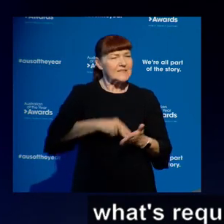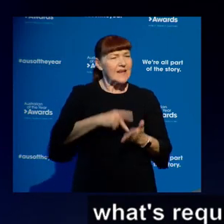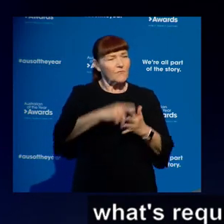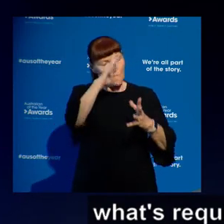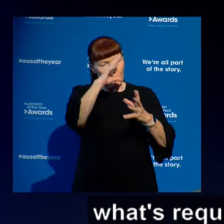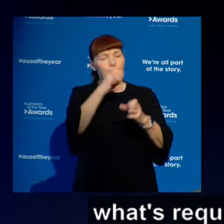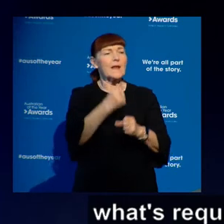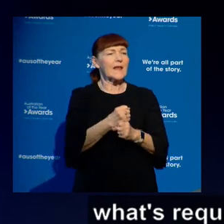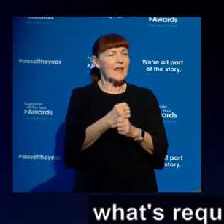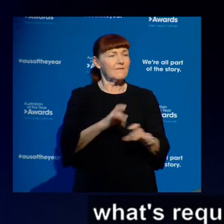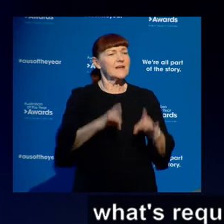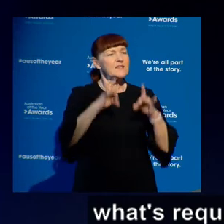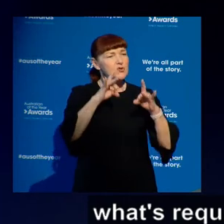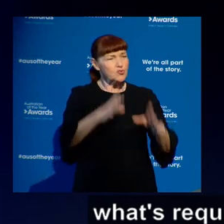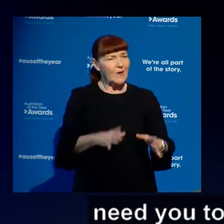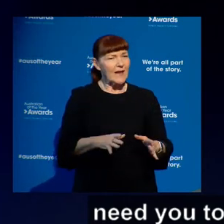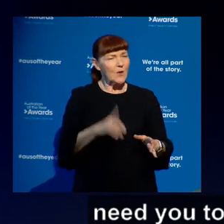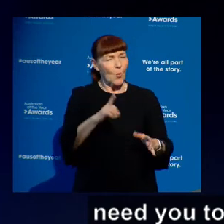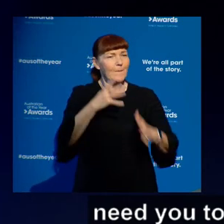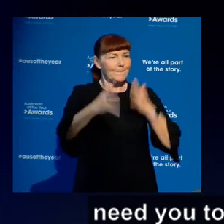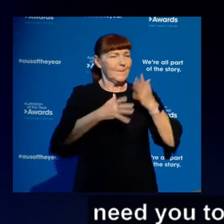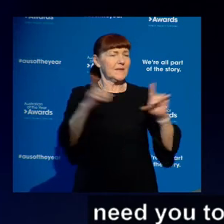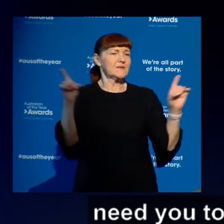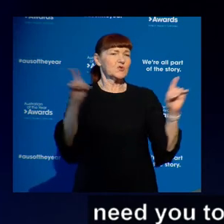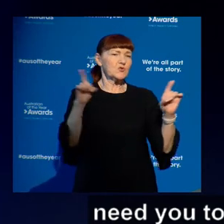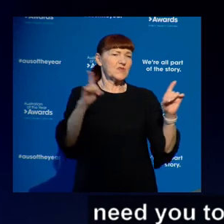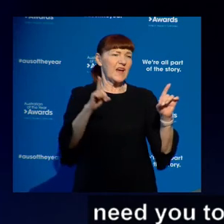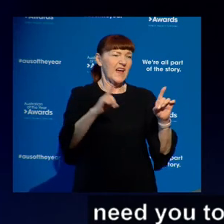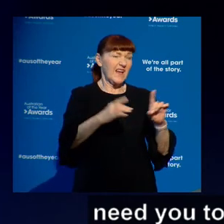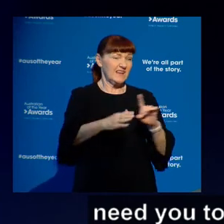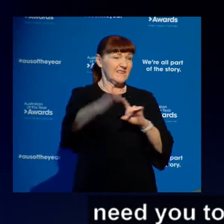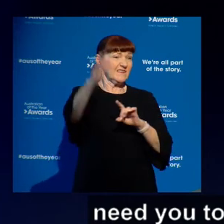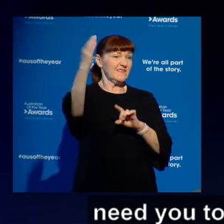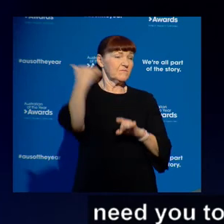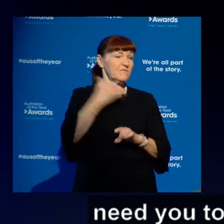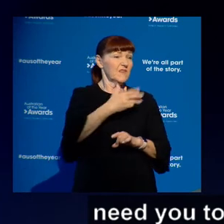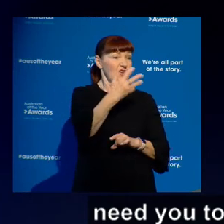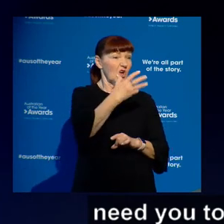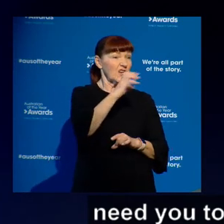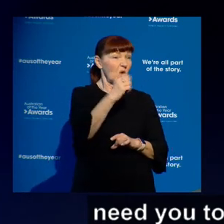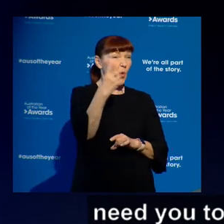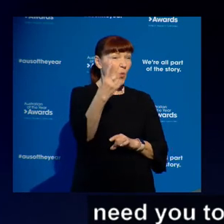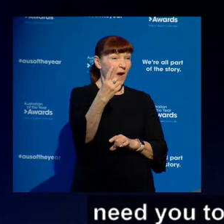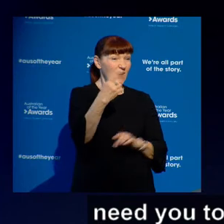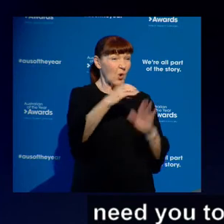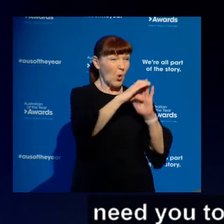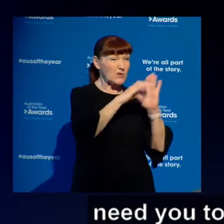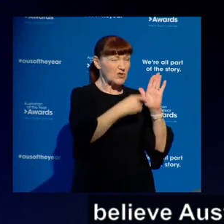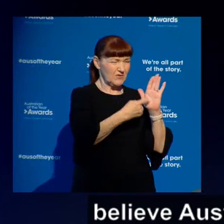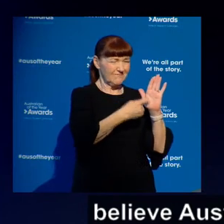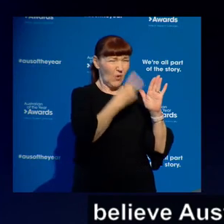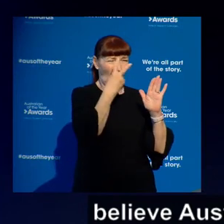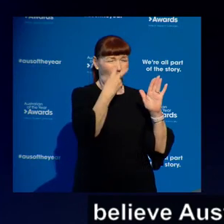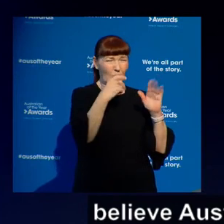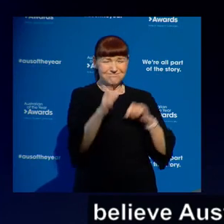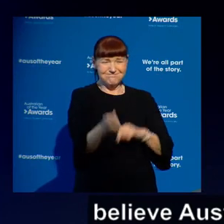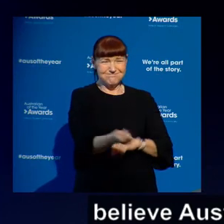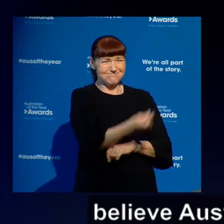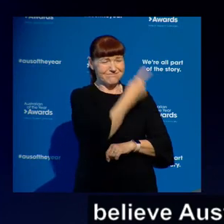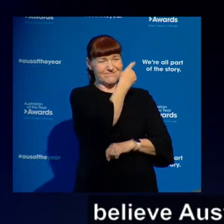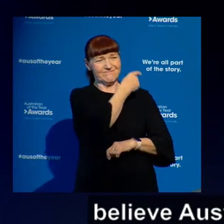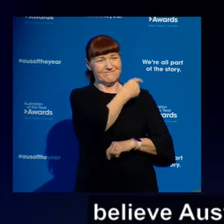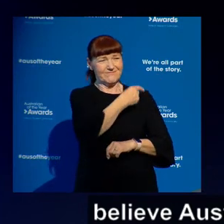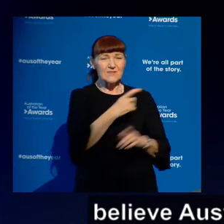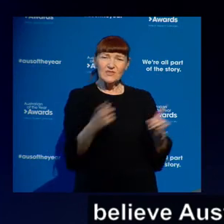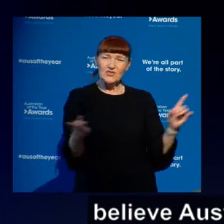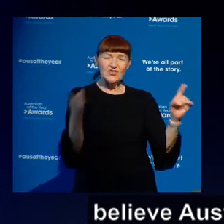you believe Australia is today. It's not like it was in 1901 at the time of the Constitution. It's a whole different country now with a